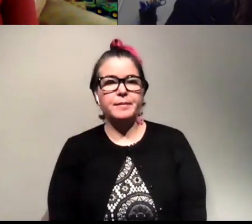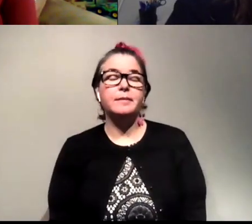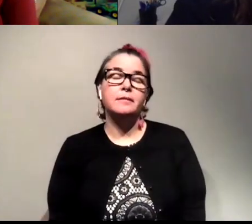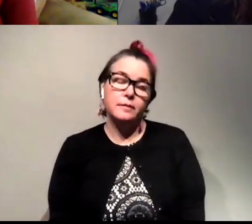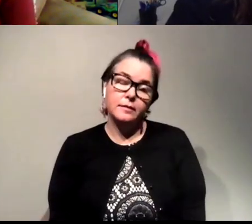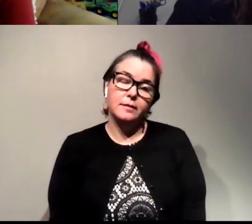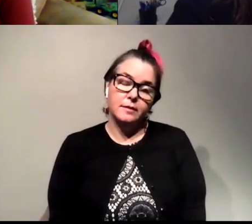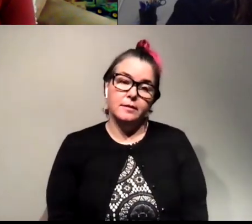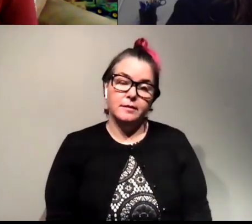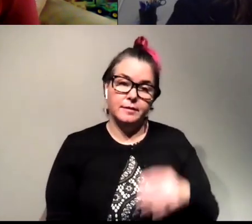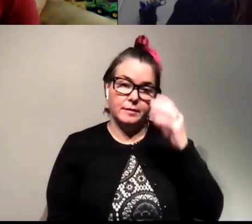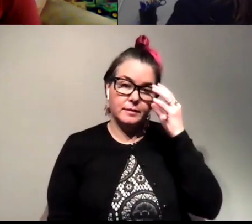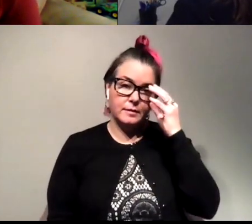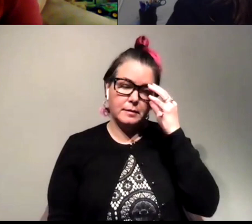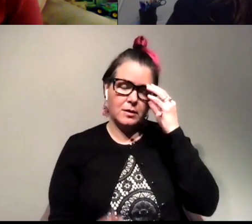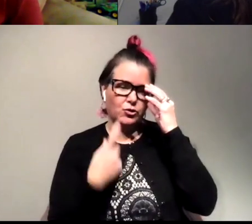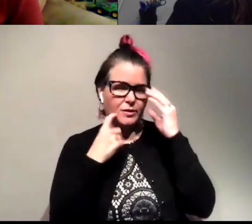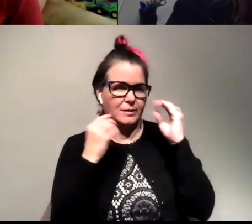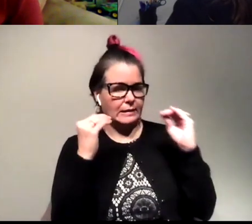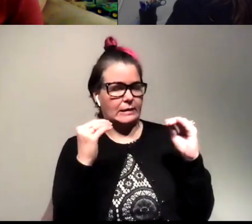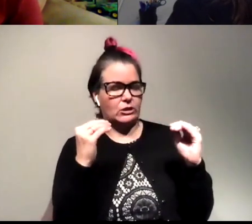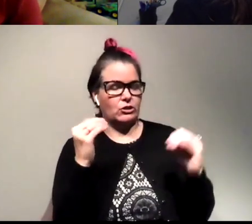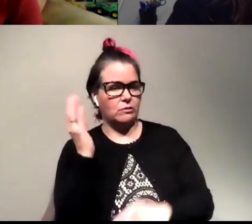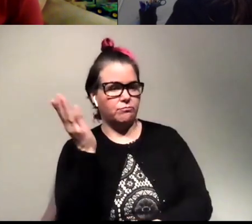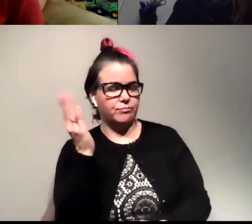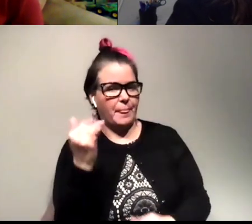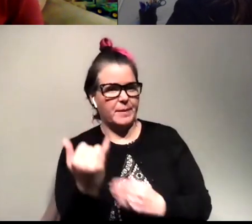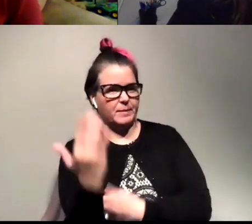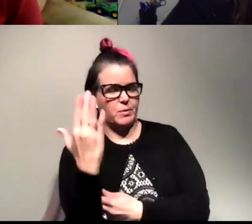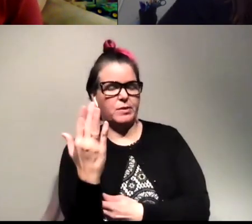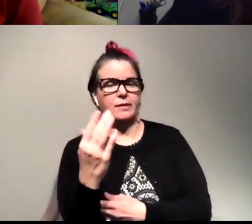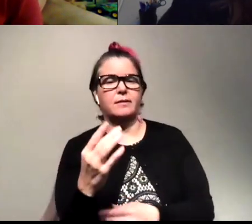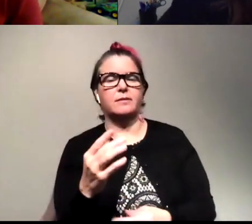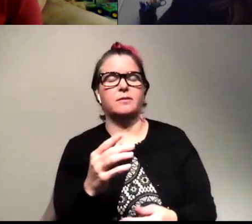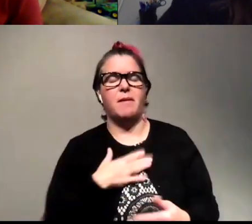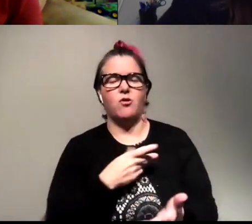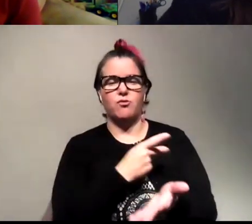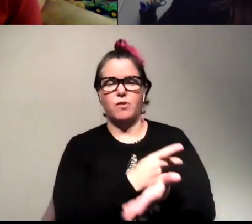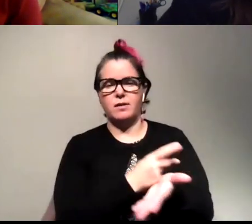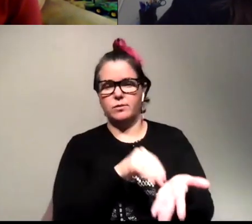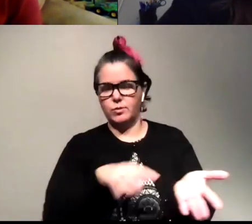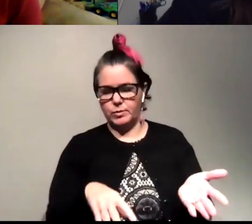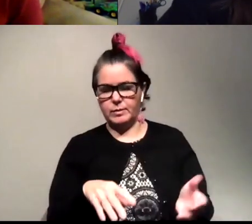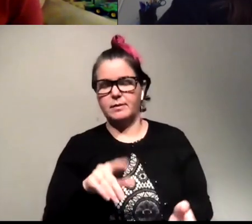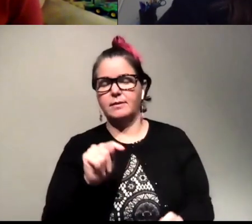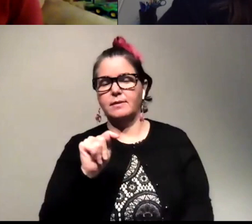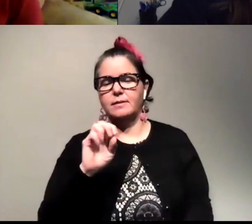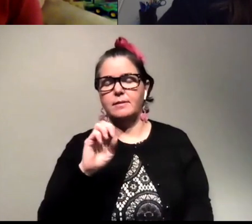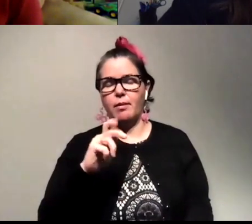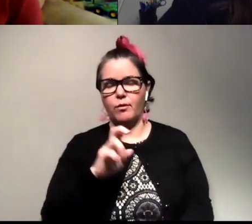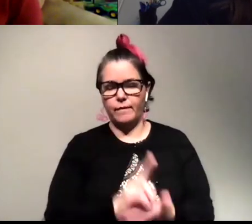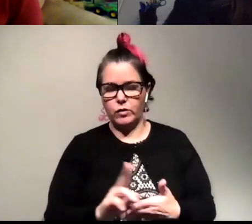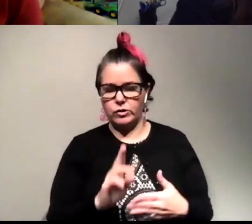I was just teaching a lecture about this morning to the graduate students at Temple,